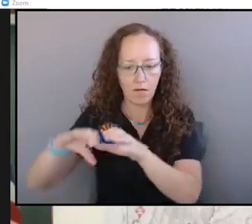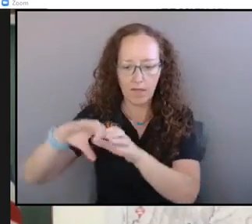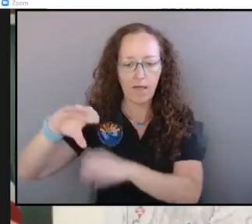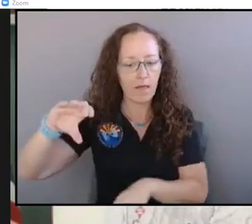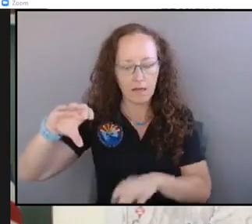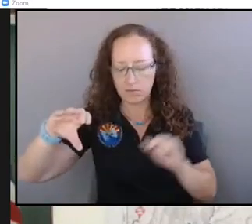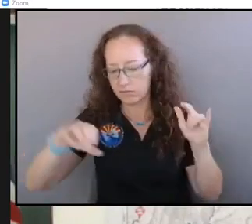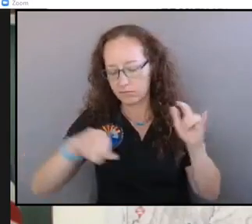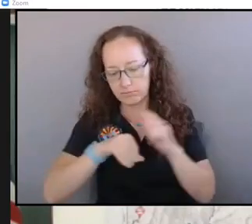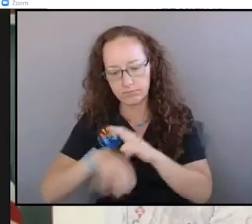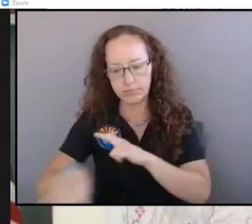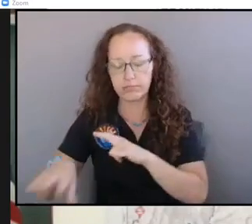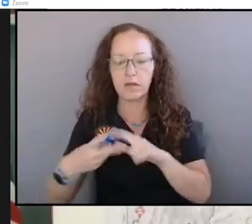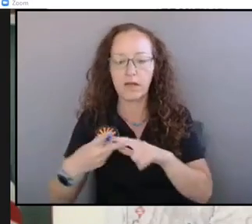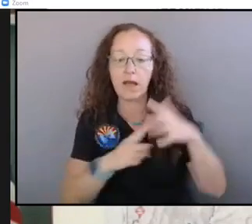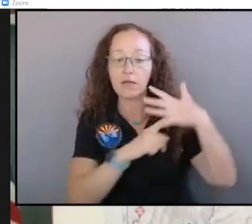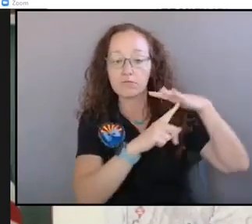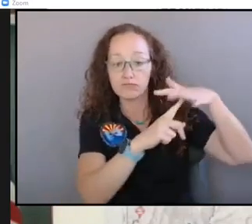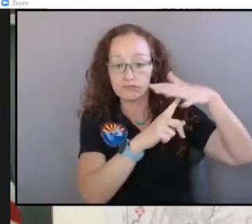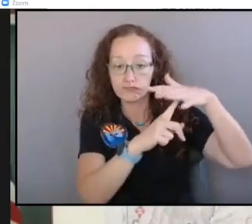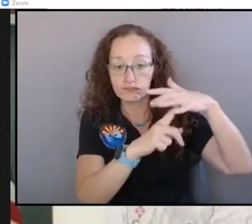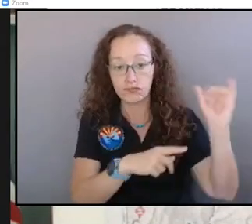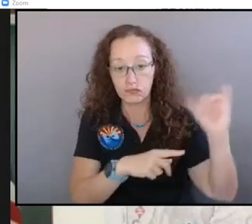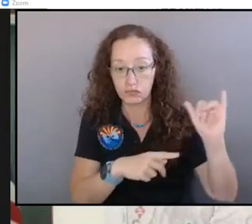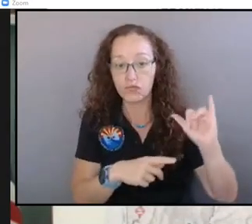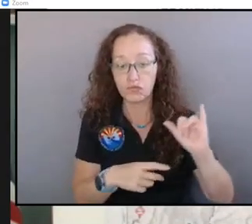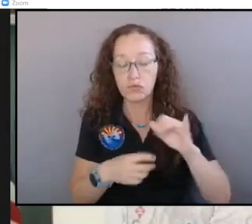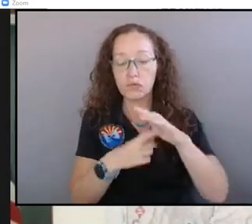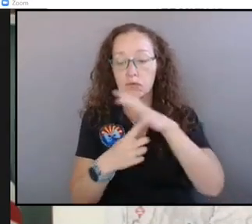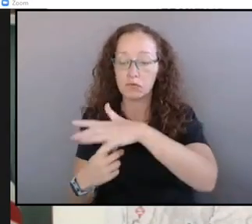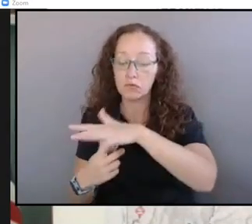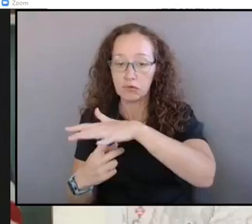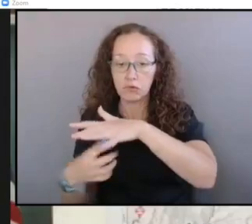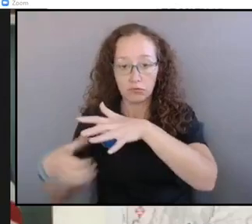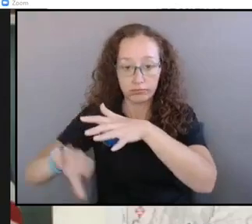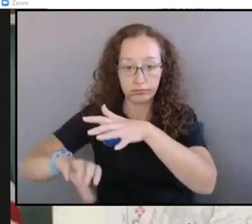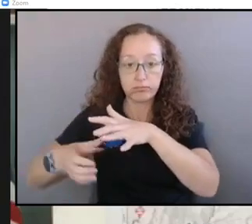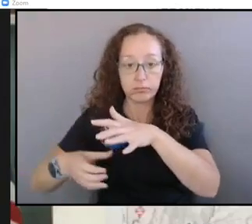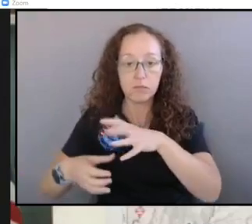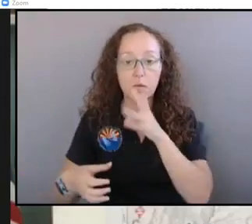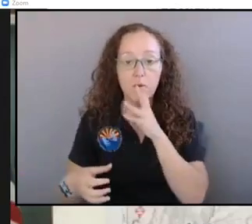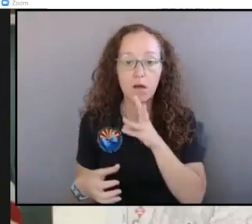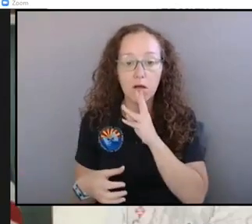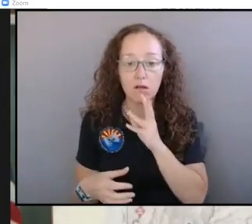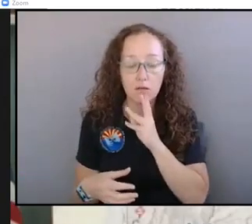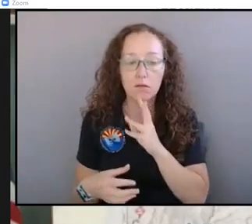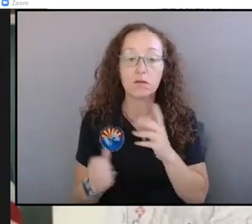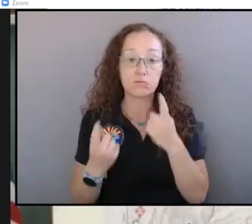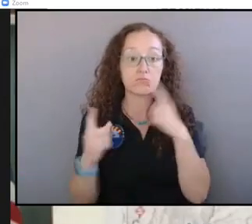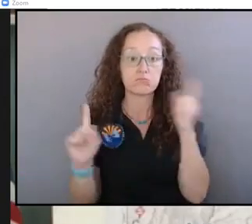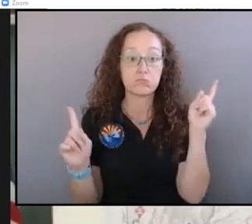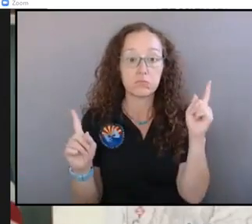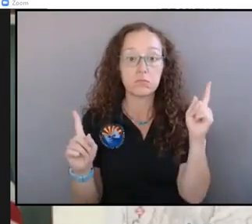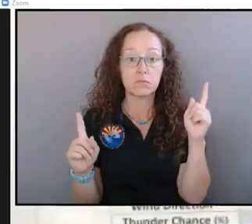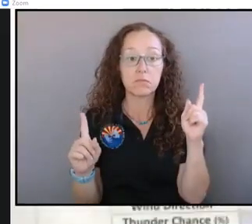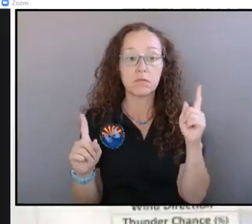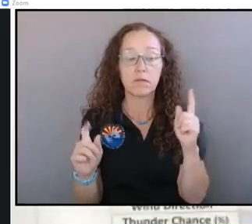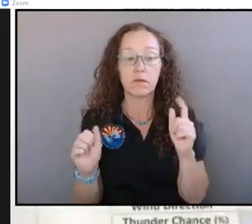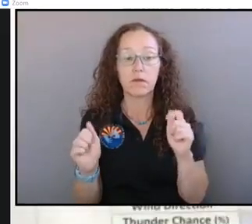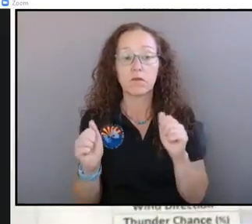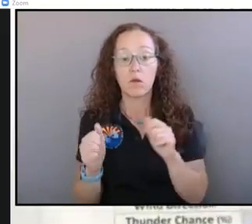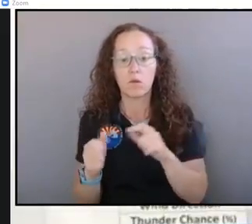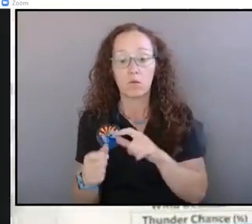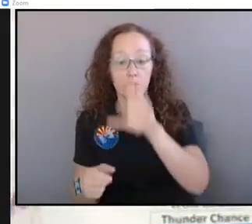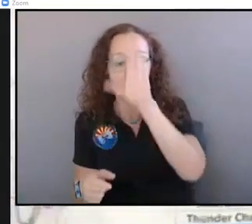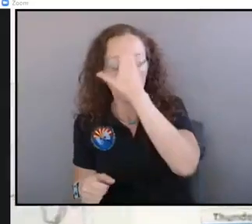we used rotor wing today quite successfully. The crews were able with the air support to get to hold a lot of that and